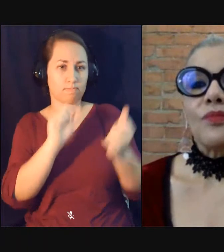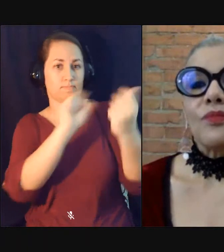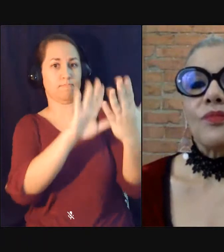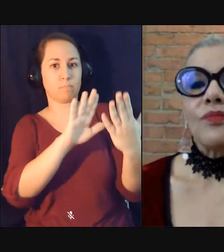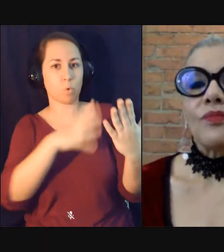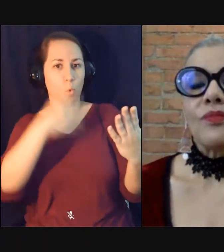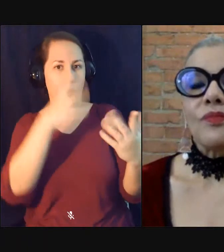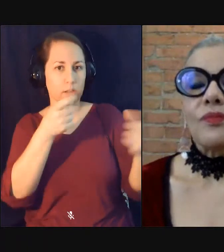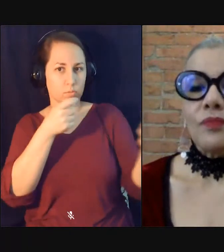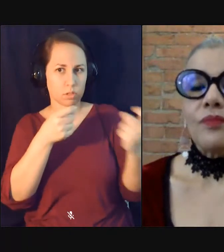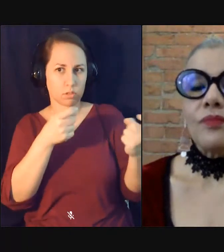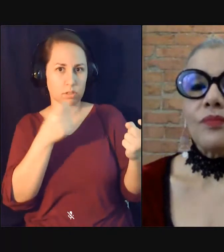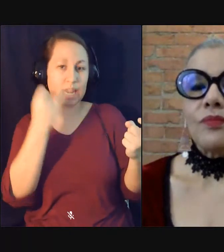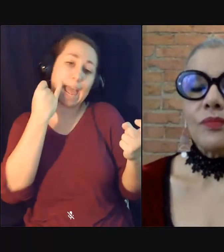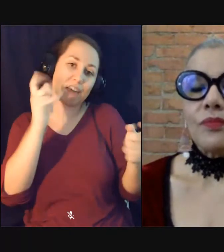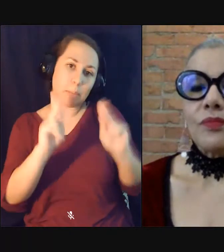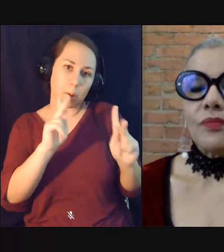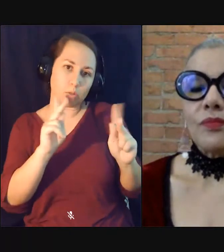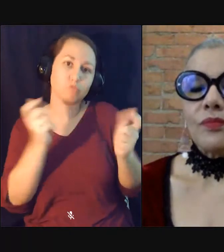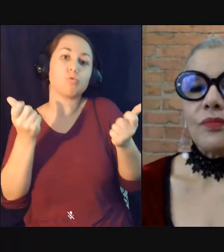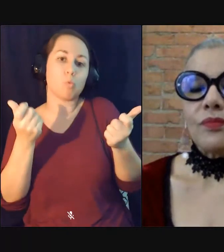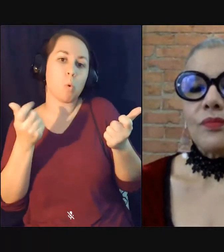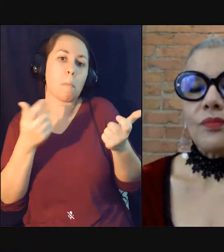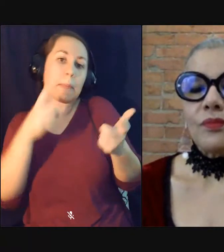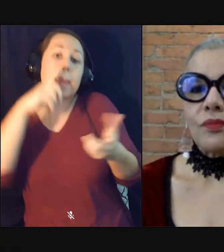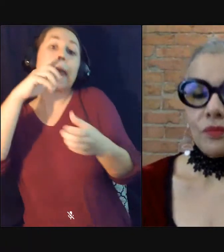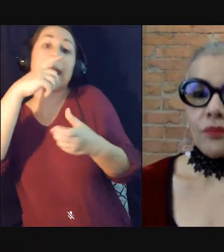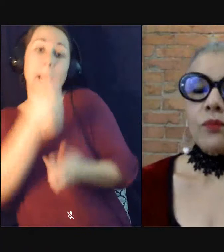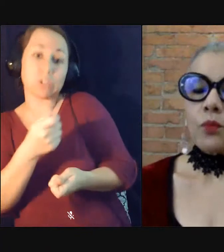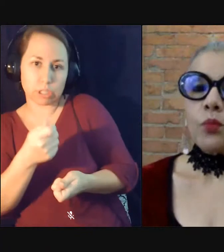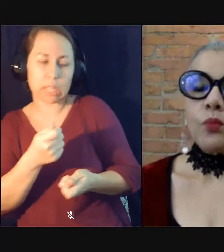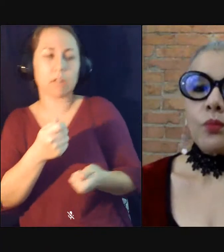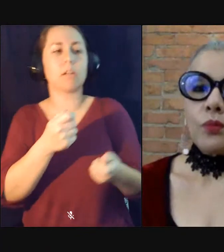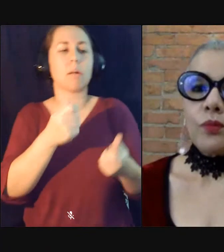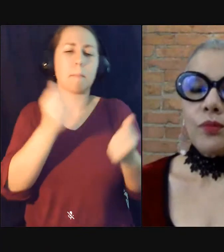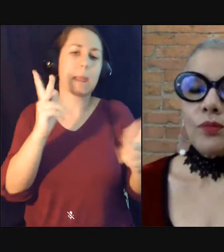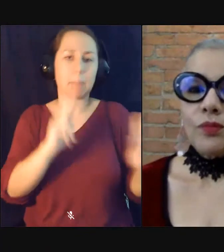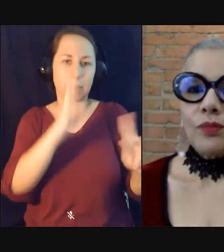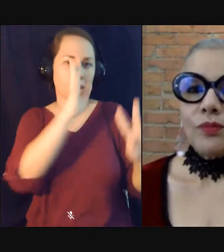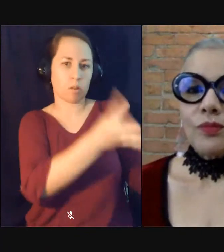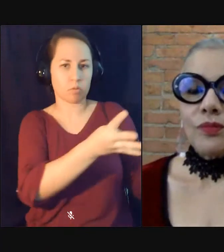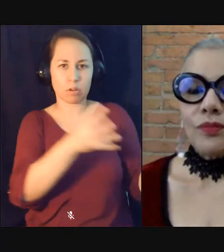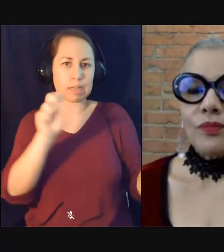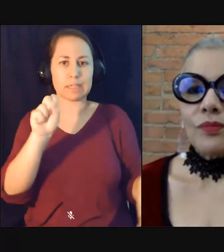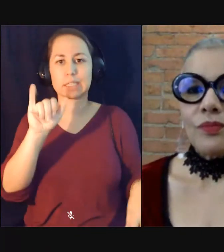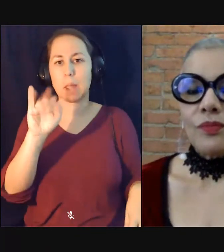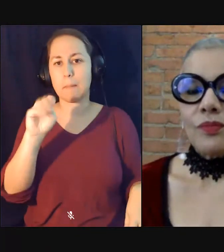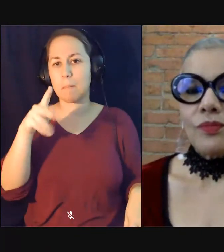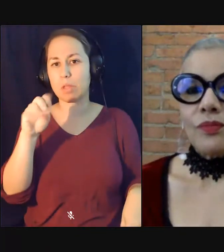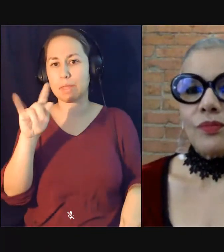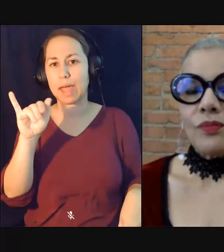at least nominally interested in checking it, there are many who are sympathizers, is this idea that we expect